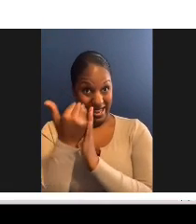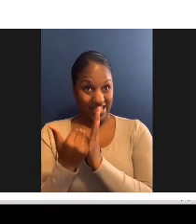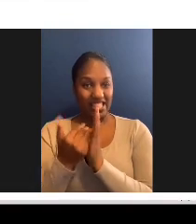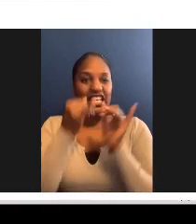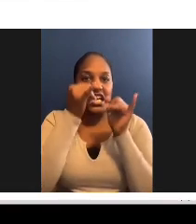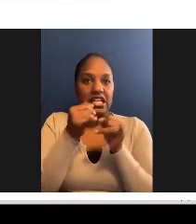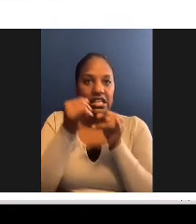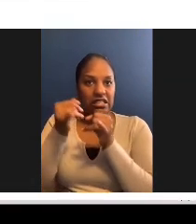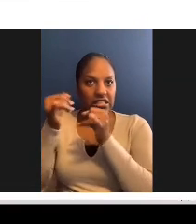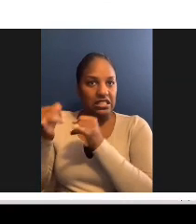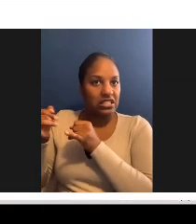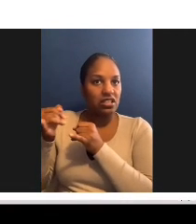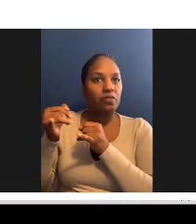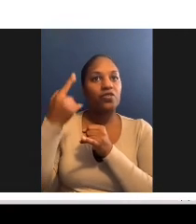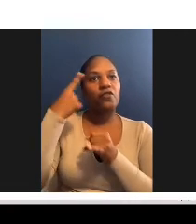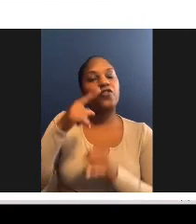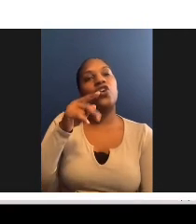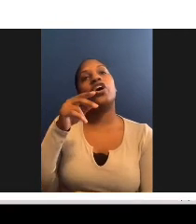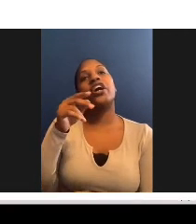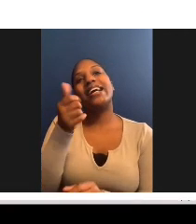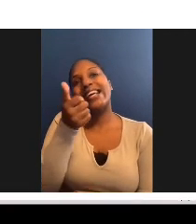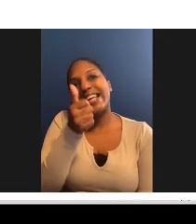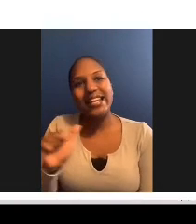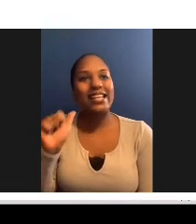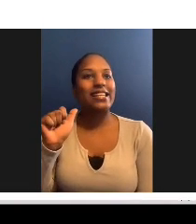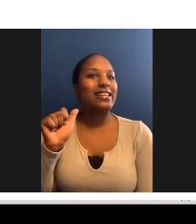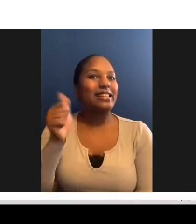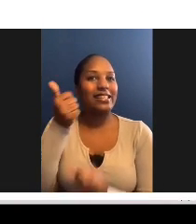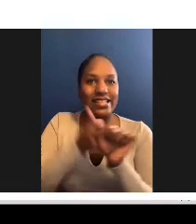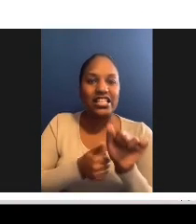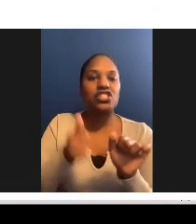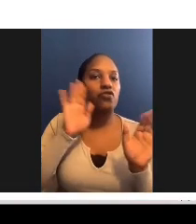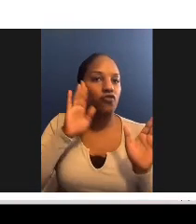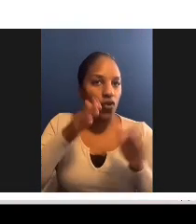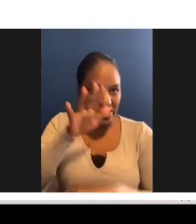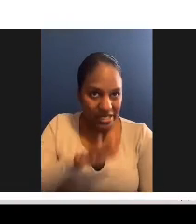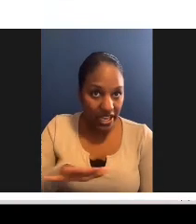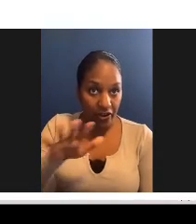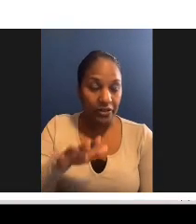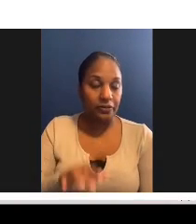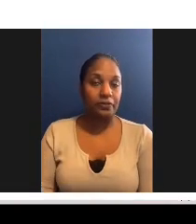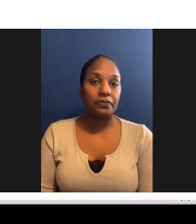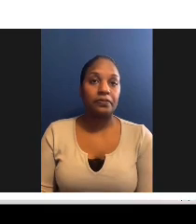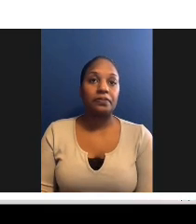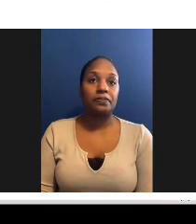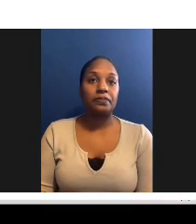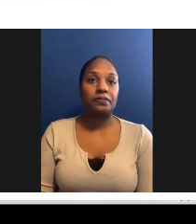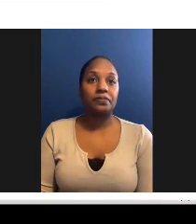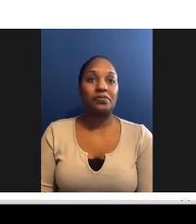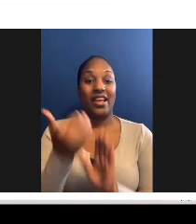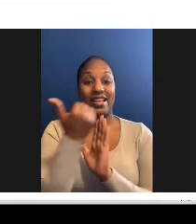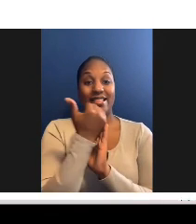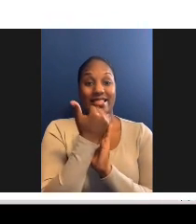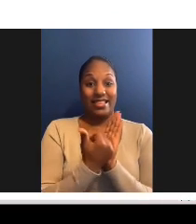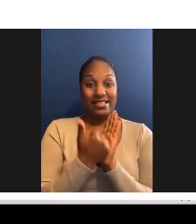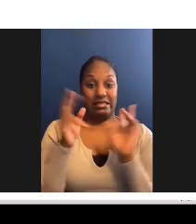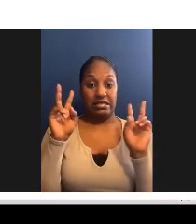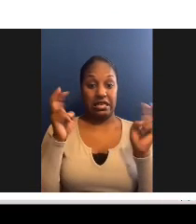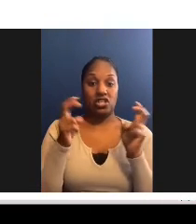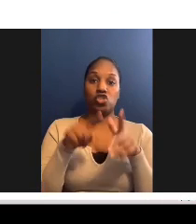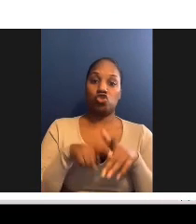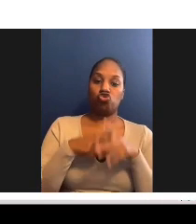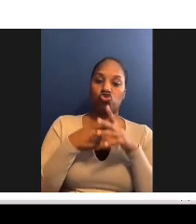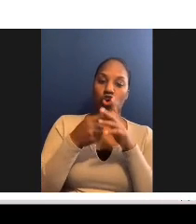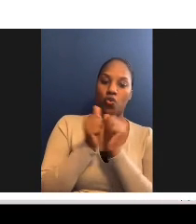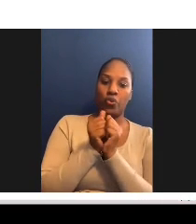for each pre-ETS focus area. The lessons are entitled they start with they have